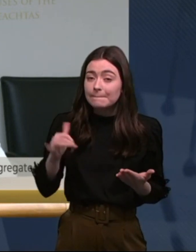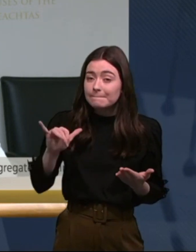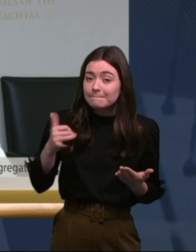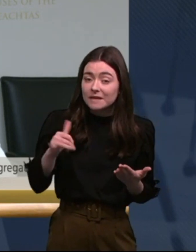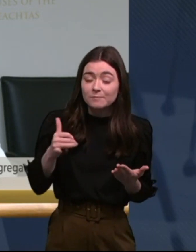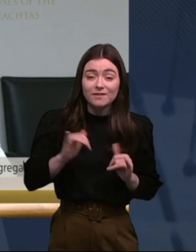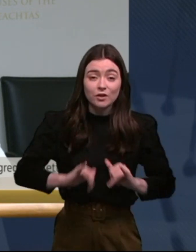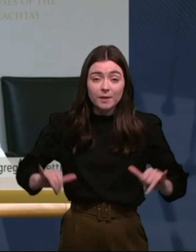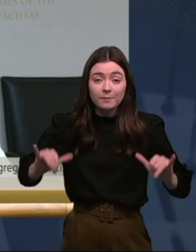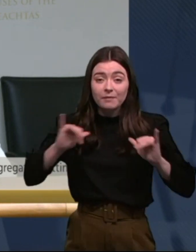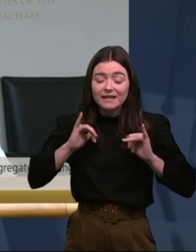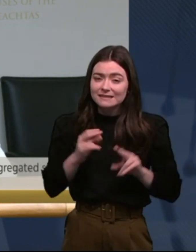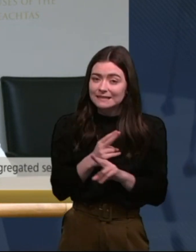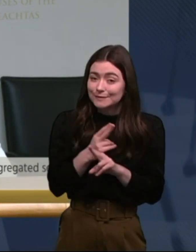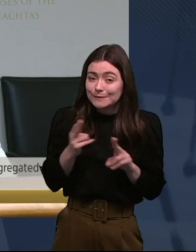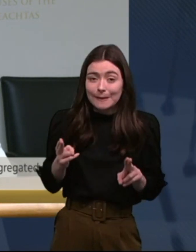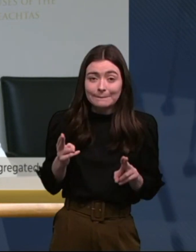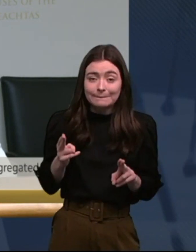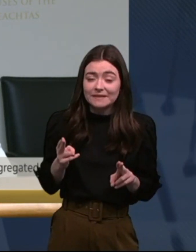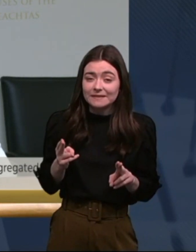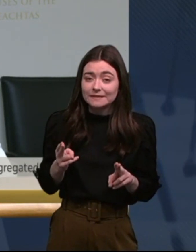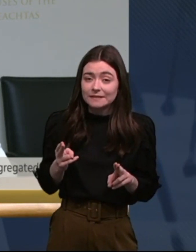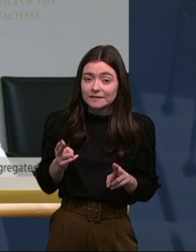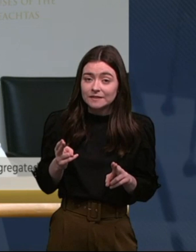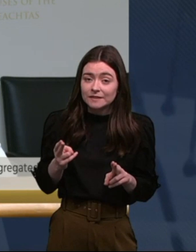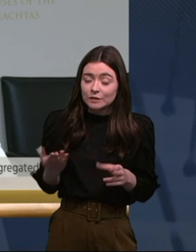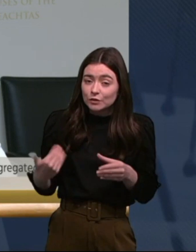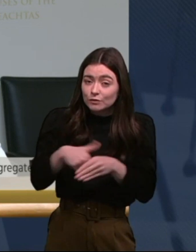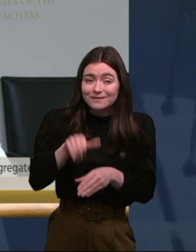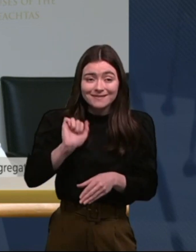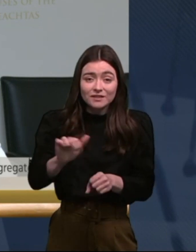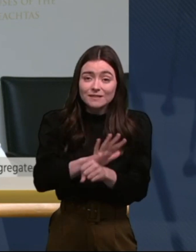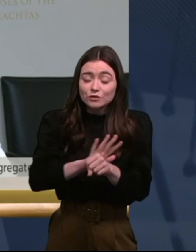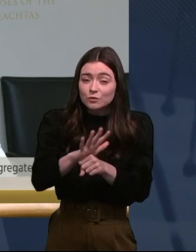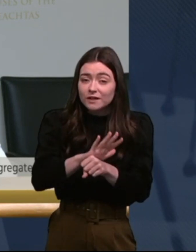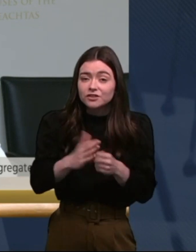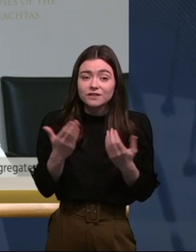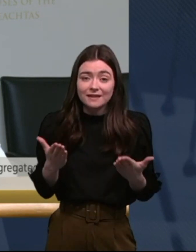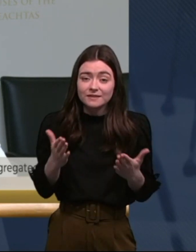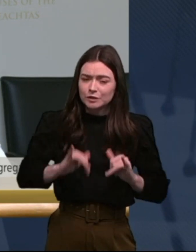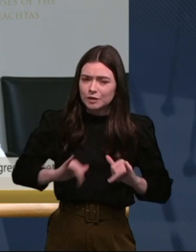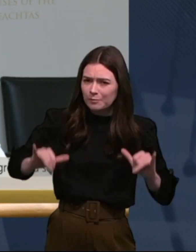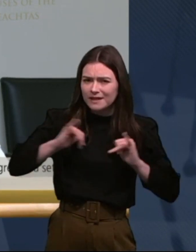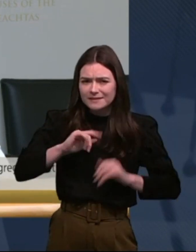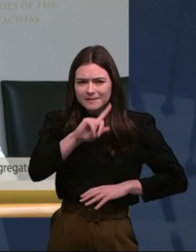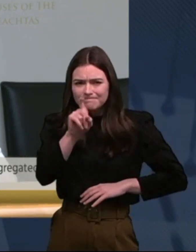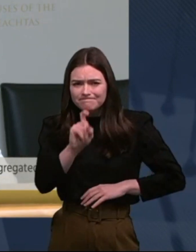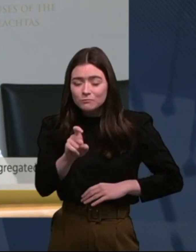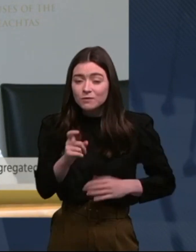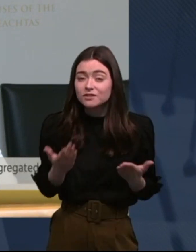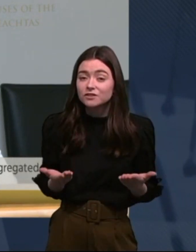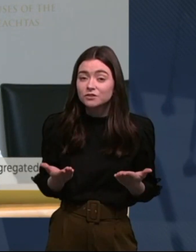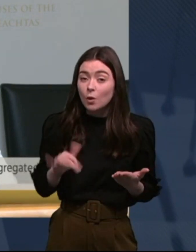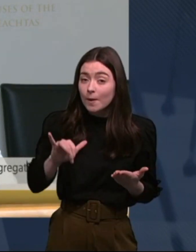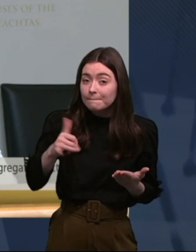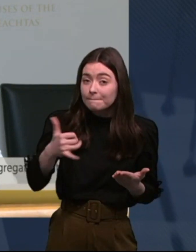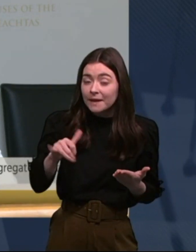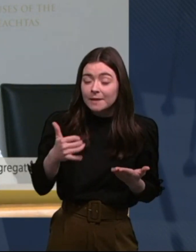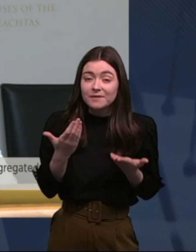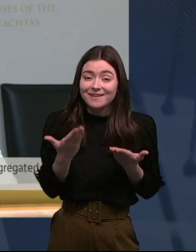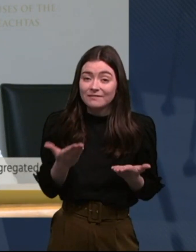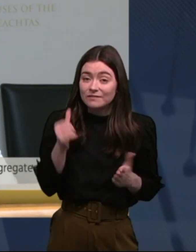perhaps their capacity is not being assumed within their situation and they're having their capacity questioned, or indeed if they're